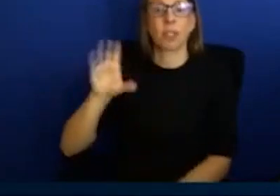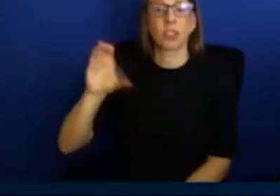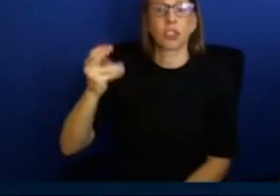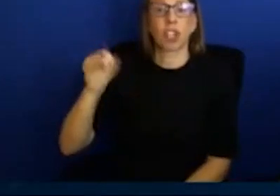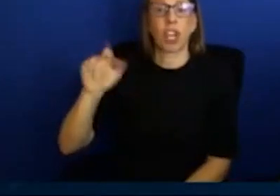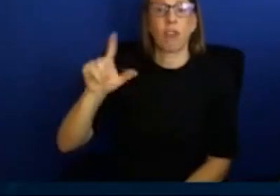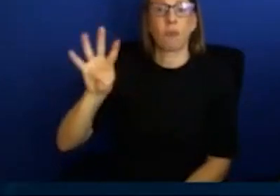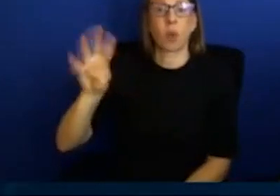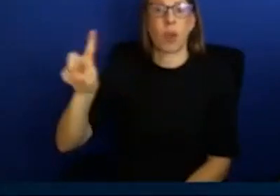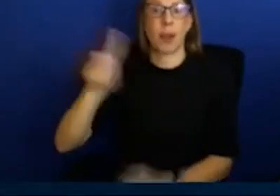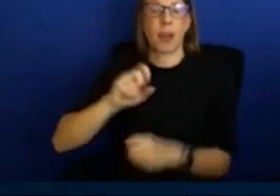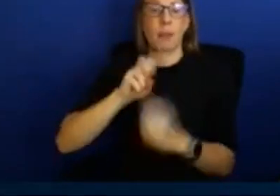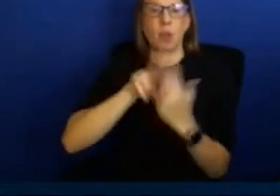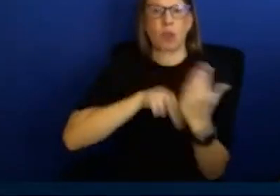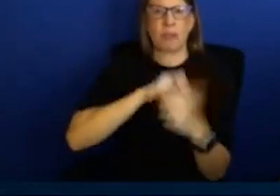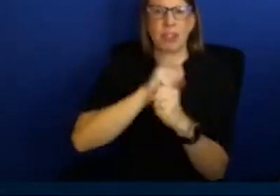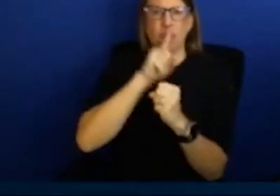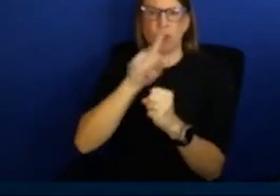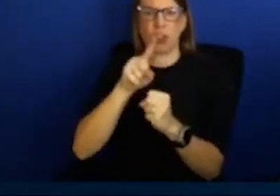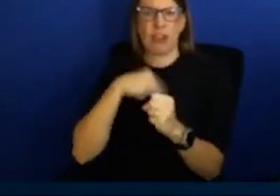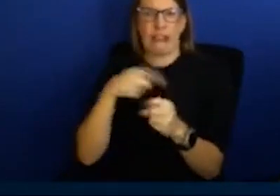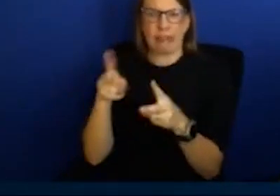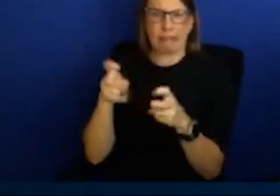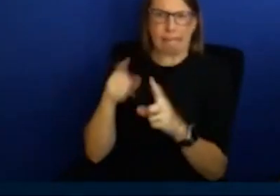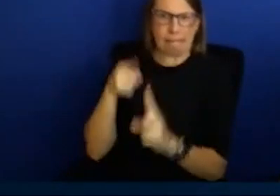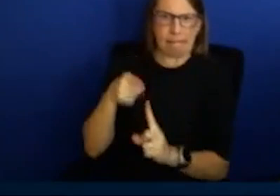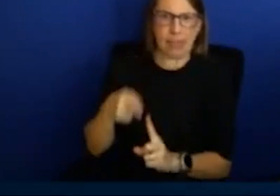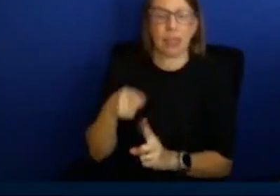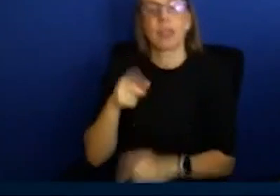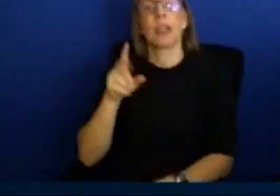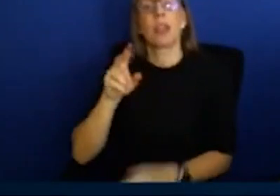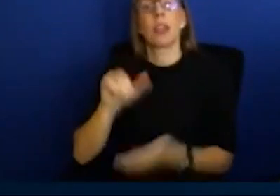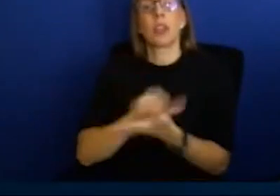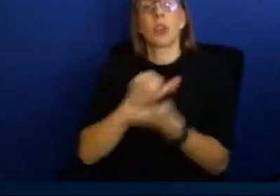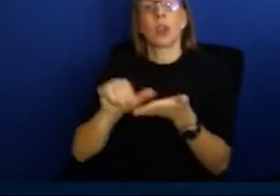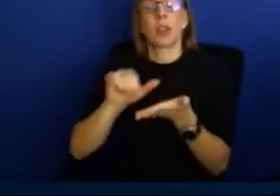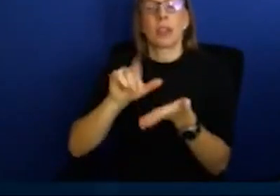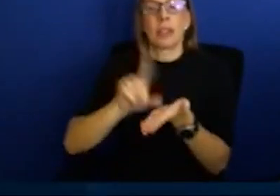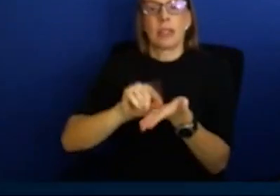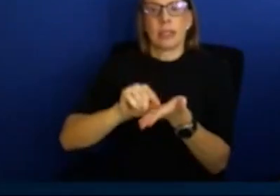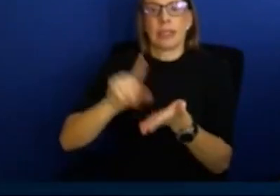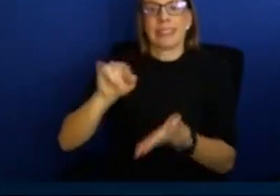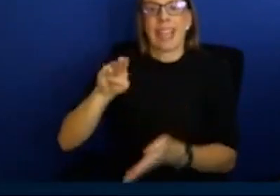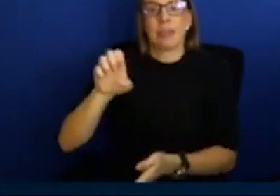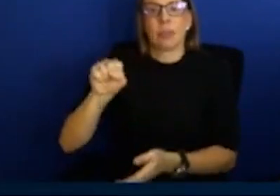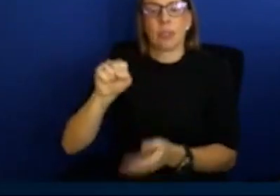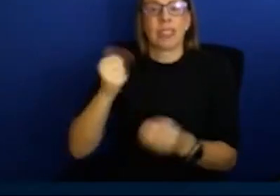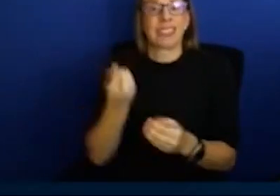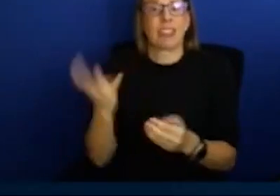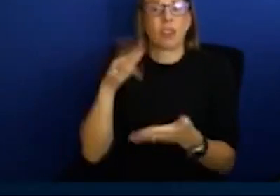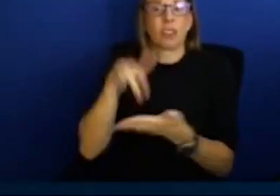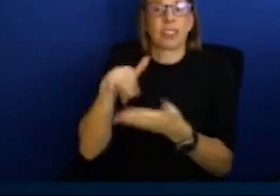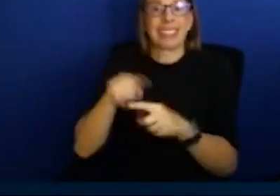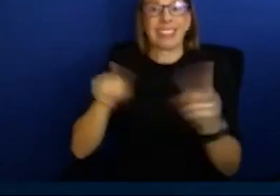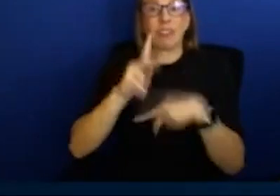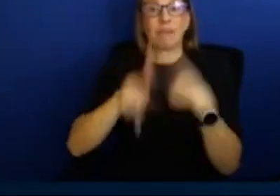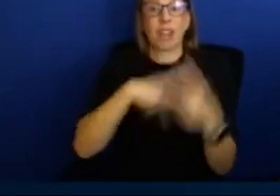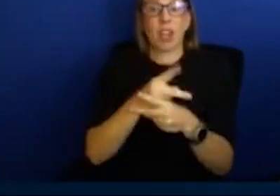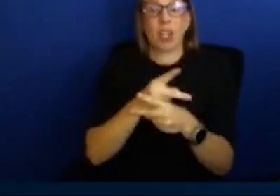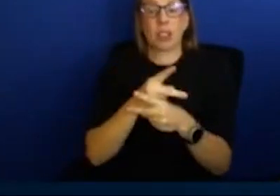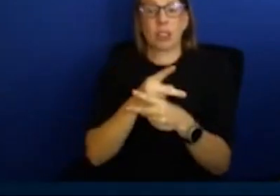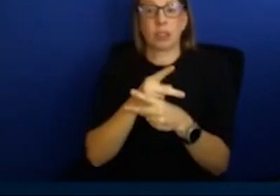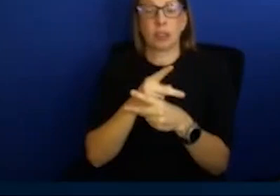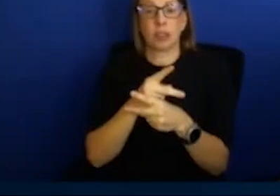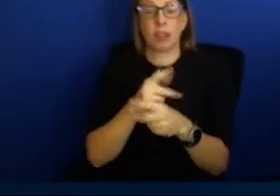I make sure I get all of his points in. It says the New York Times has cited several studies that seem to show that the different variants have generally followed a